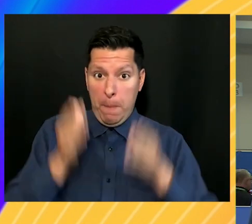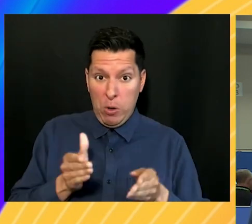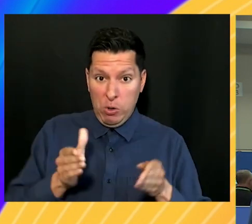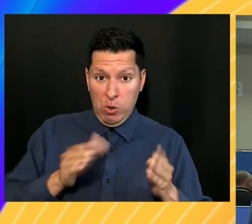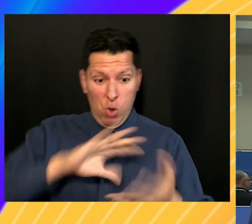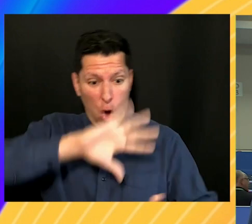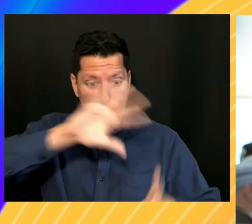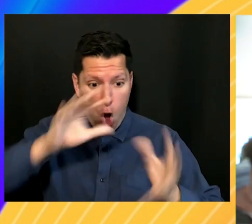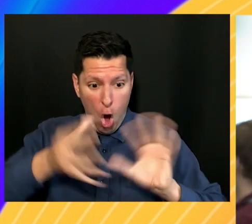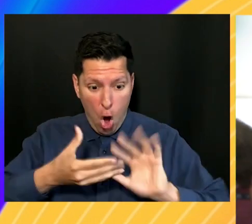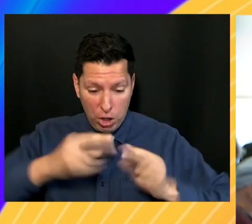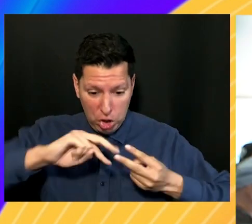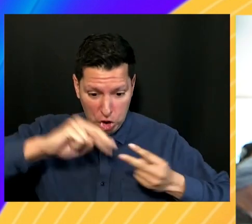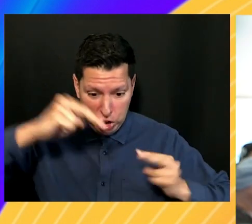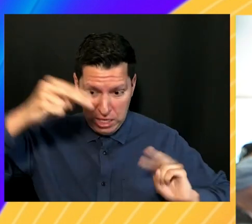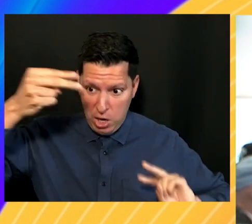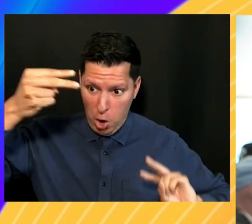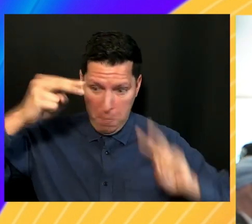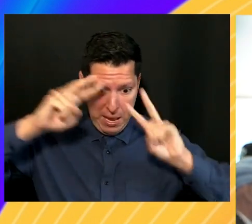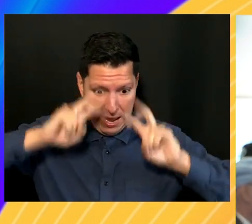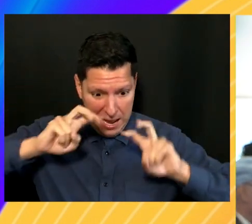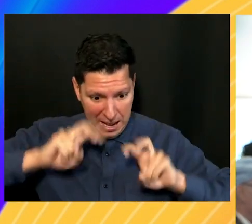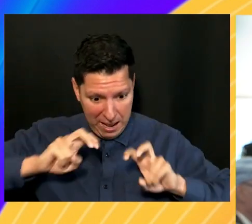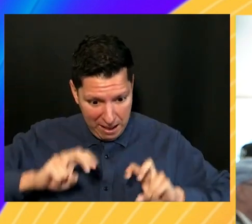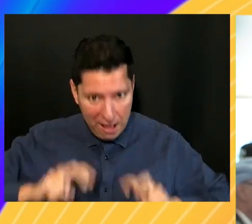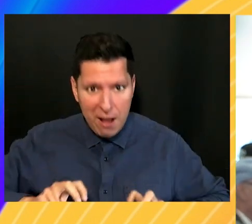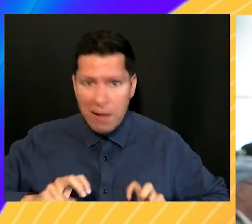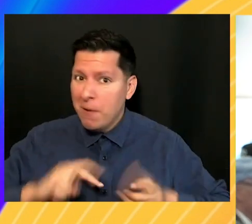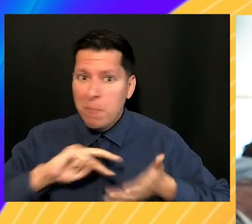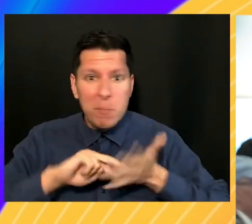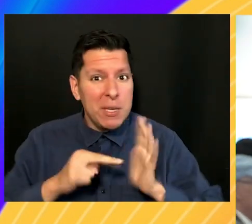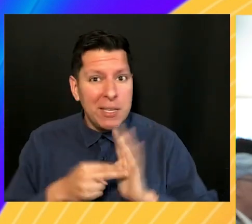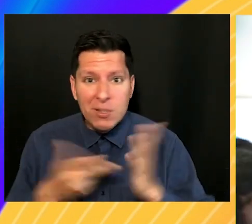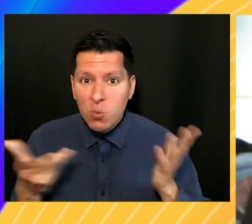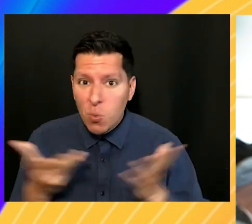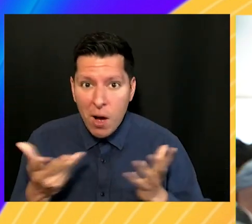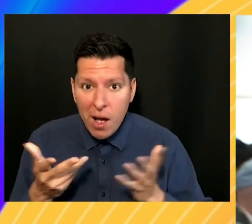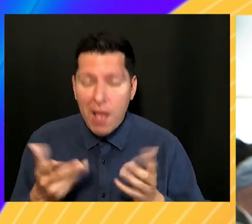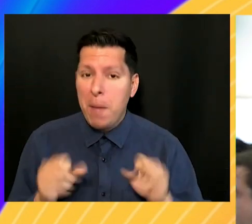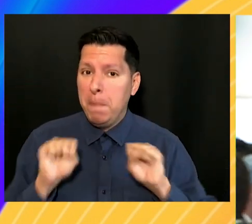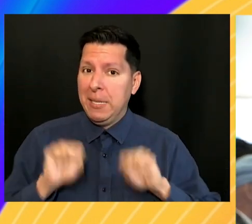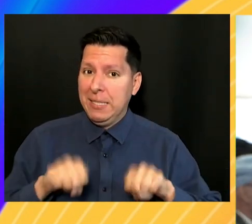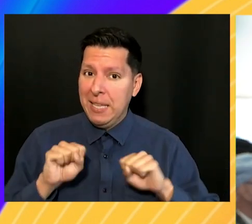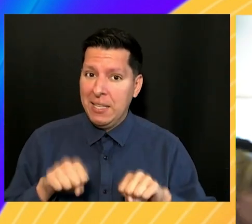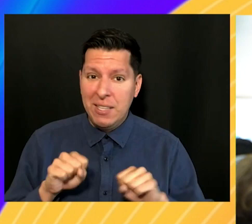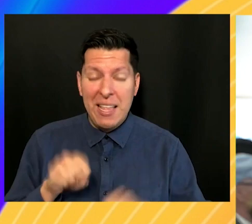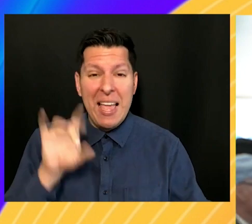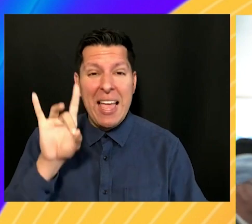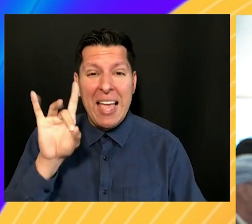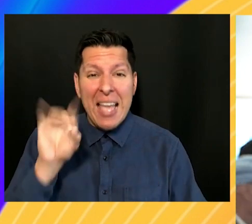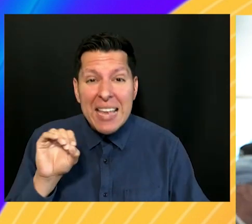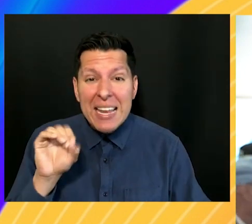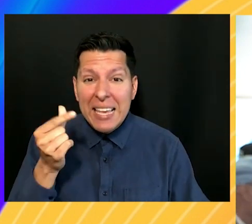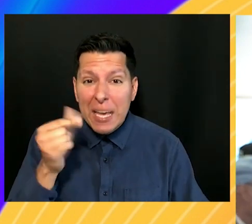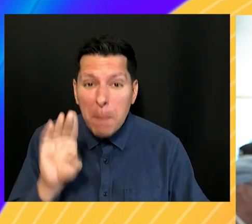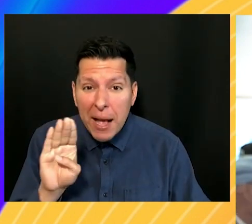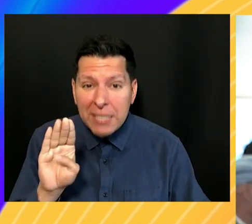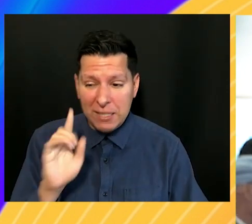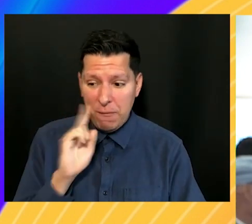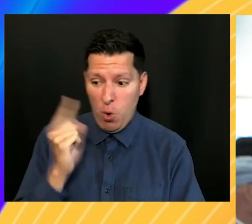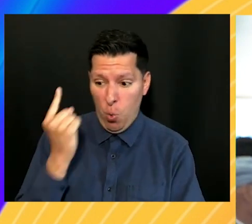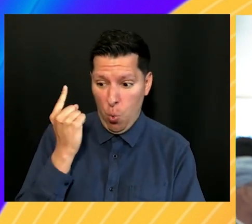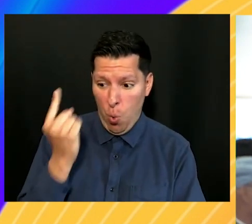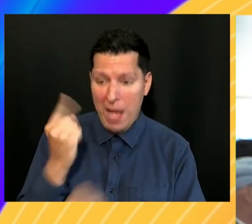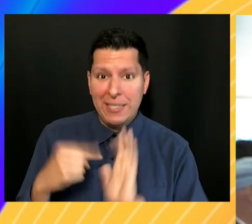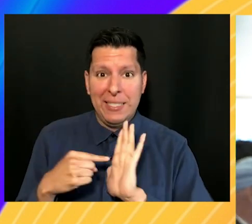at the, to get the appropriate quality, we're talking about potentially 80 gigabytes for one sample. Wow. And now we're